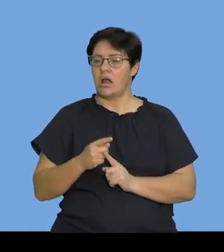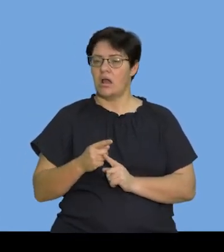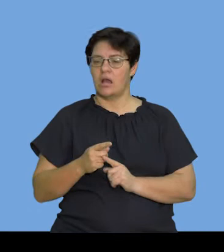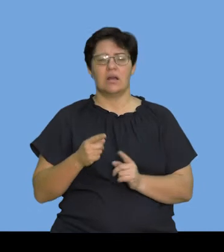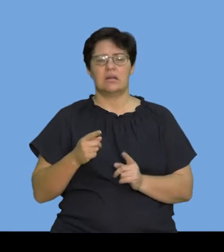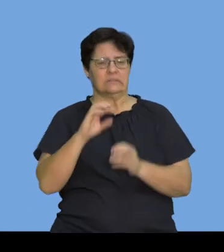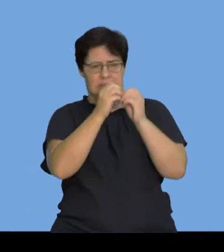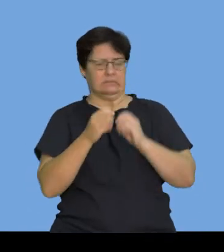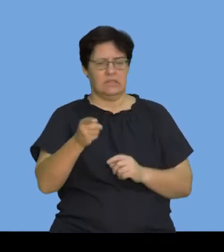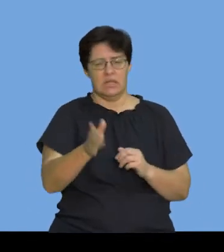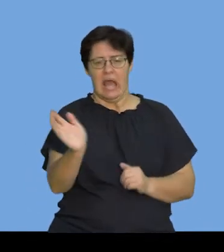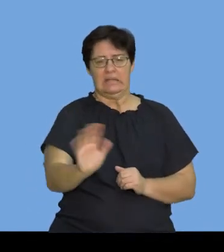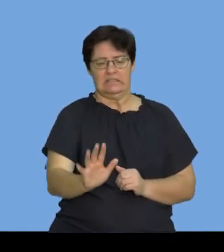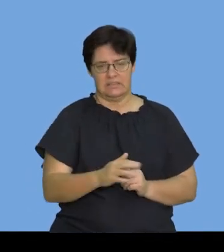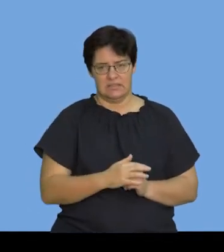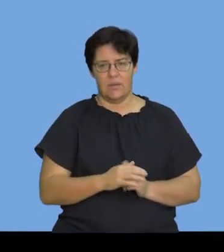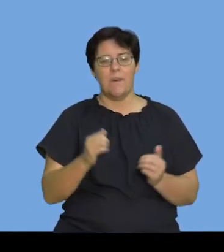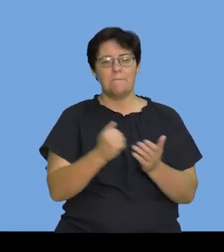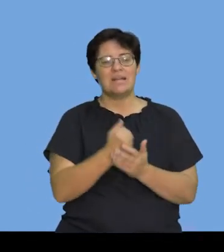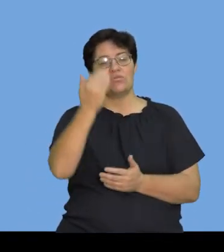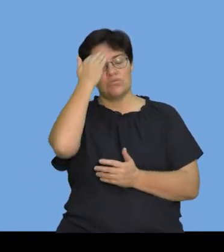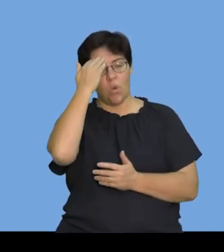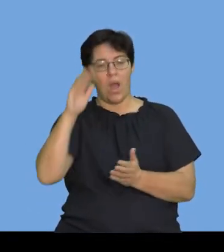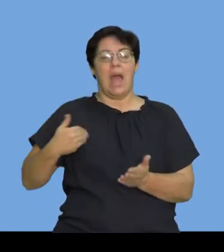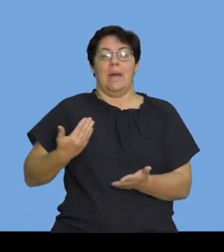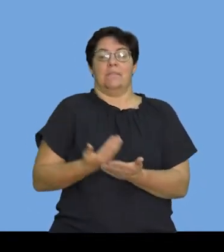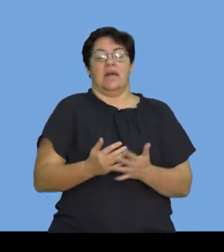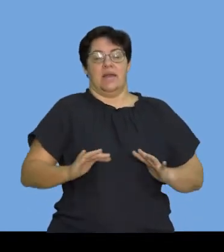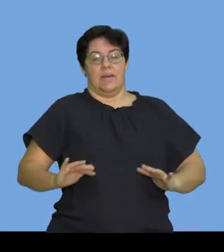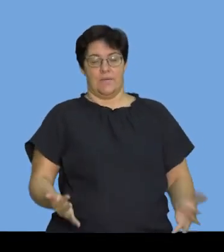please. You just need to know how to apply it because it's going to